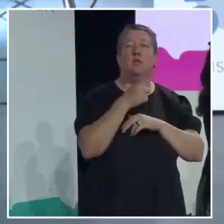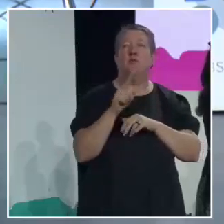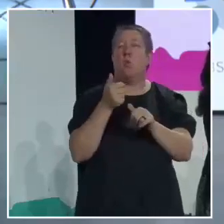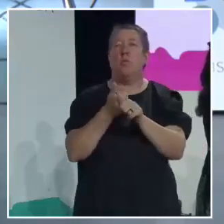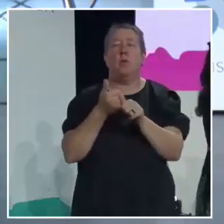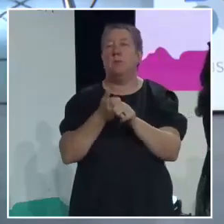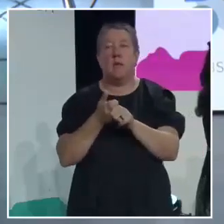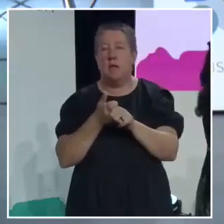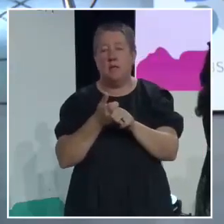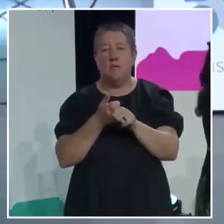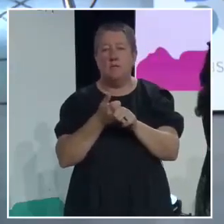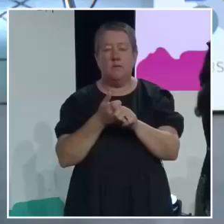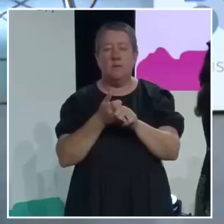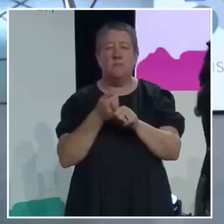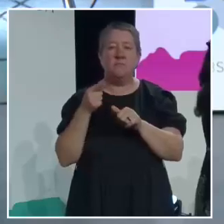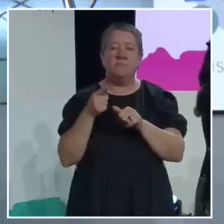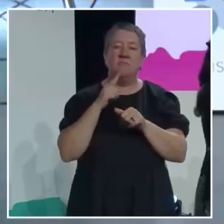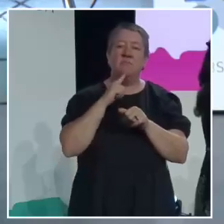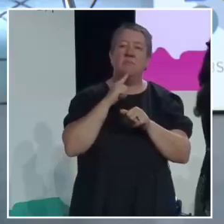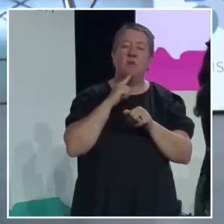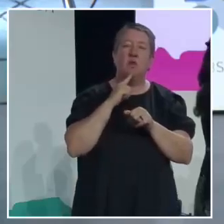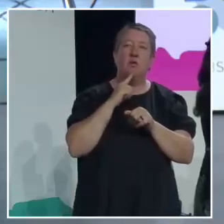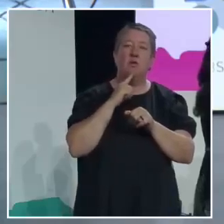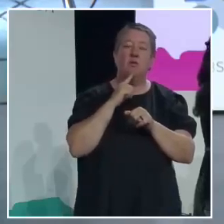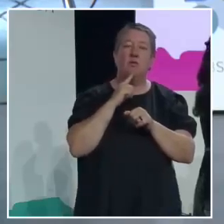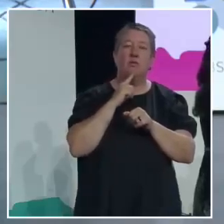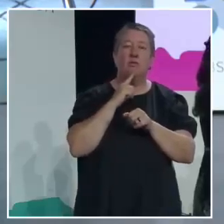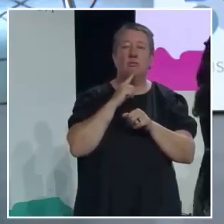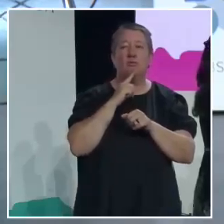domo. It's really about